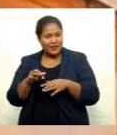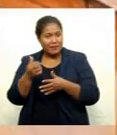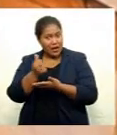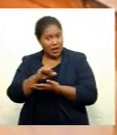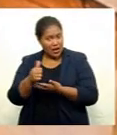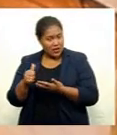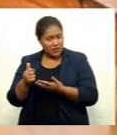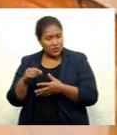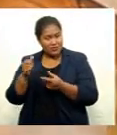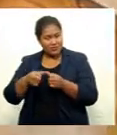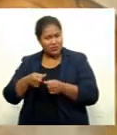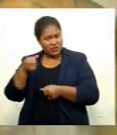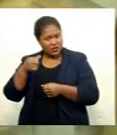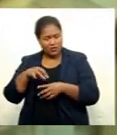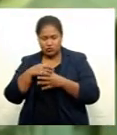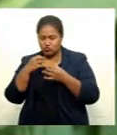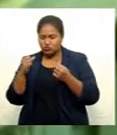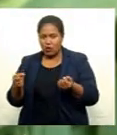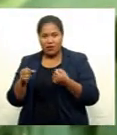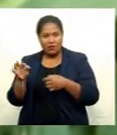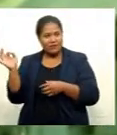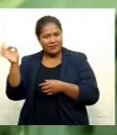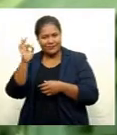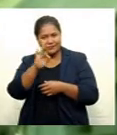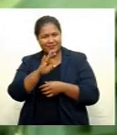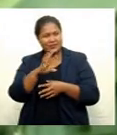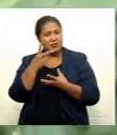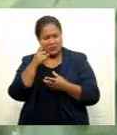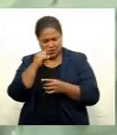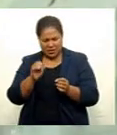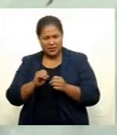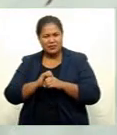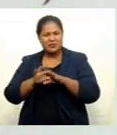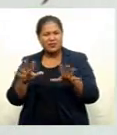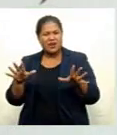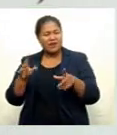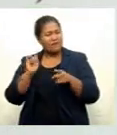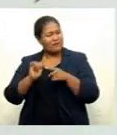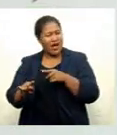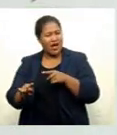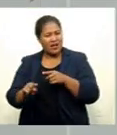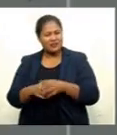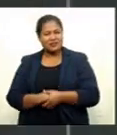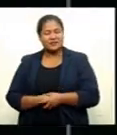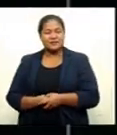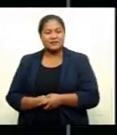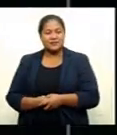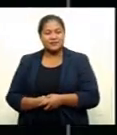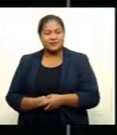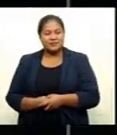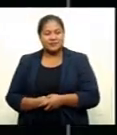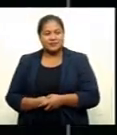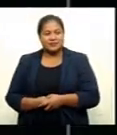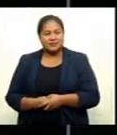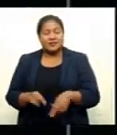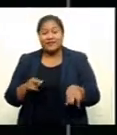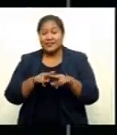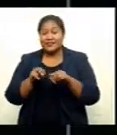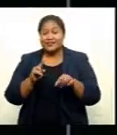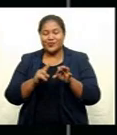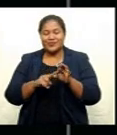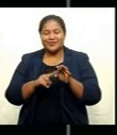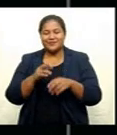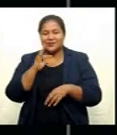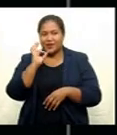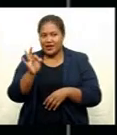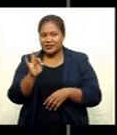hornets are exceptionally strong flyers, meaning their population can spread exceptionally quickly as well. In Fijian Pulse, we